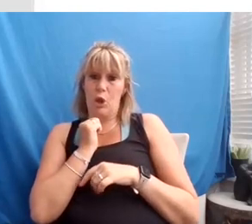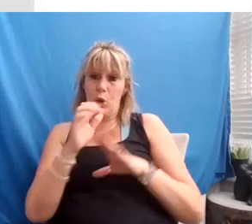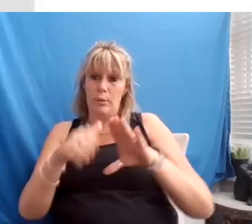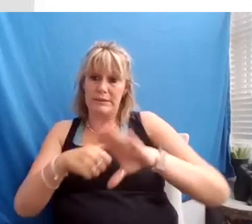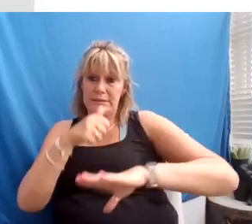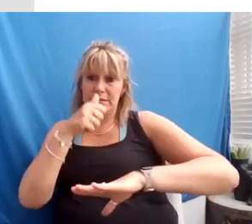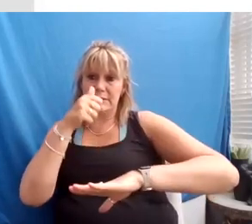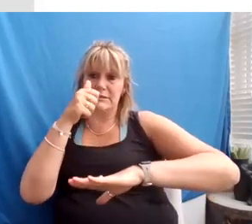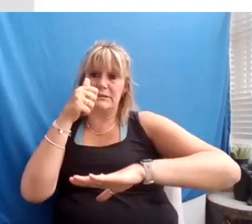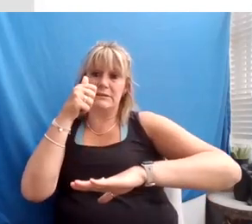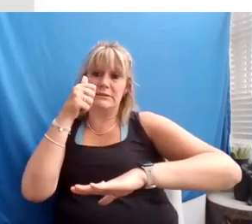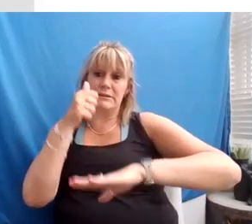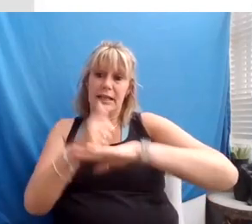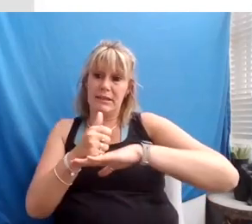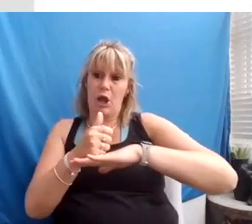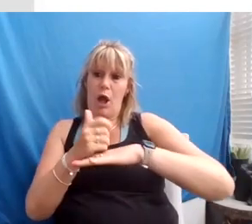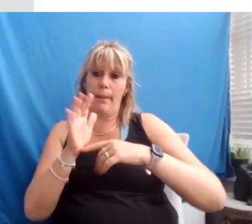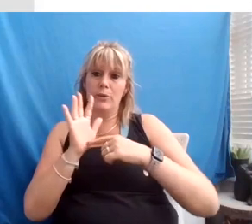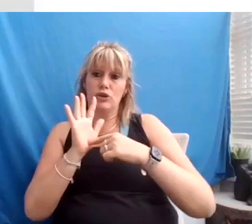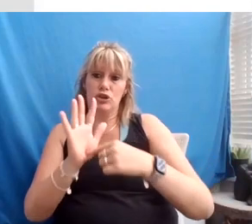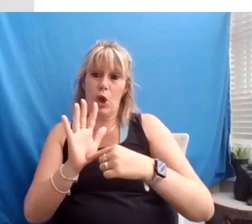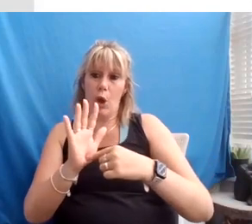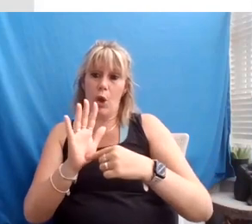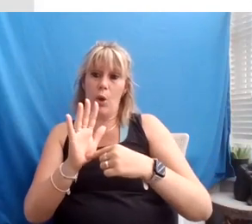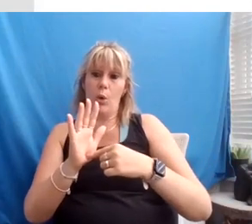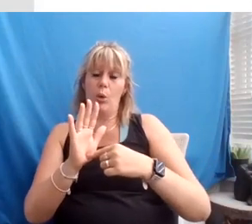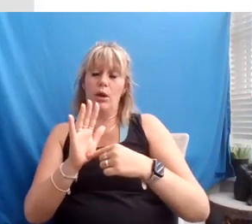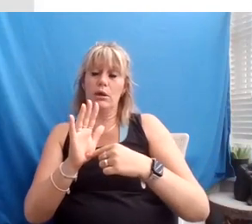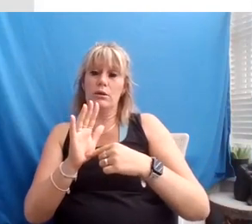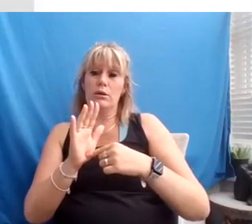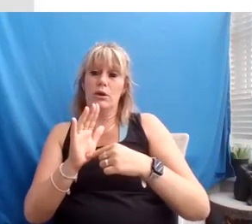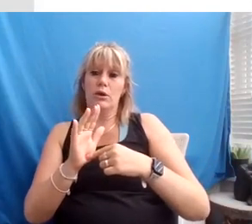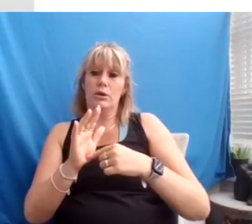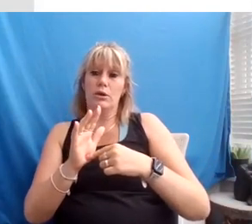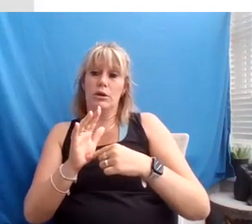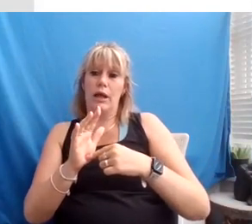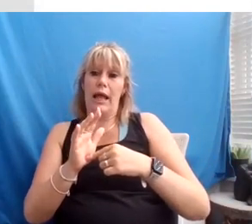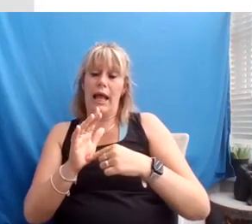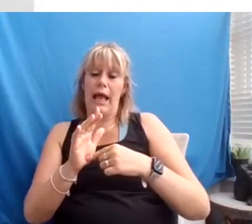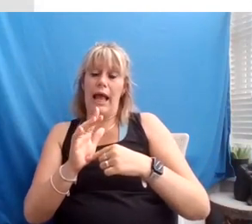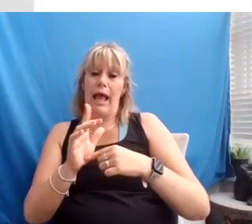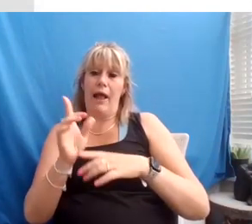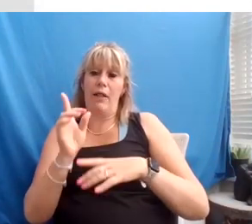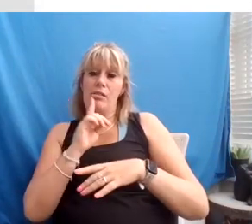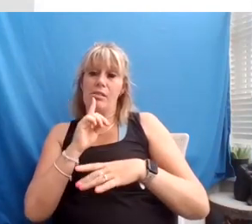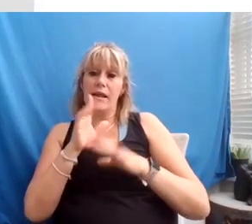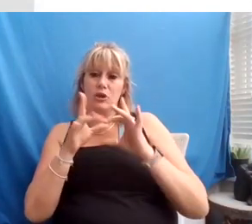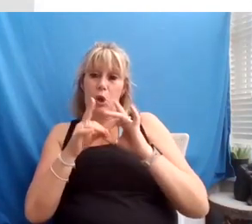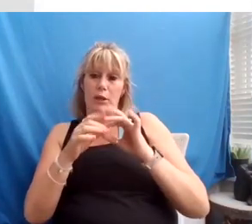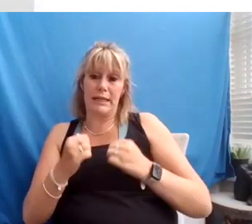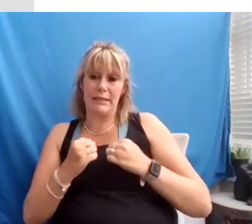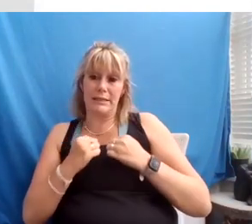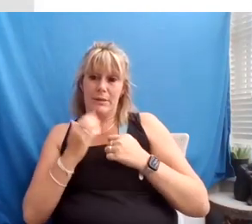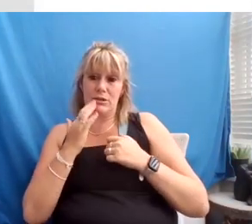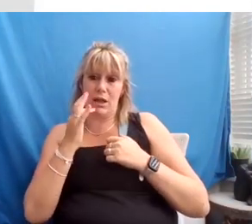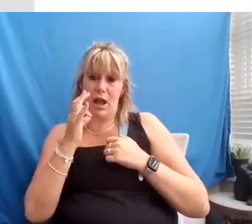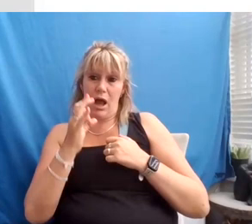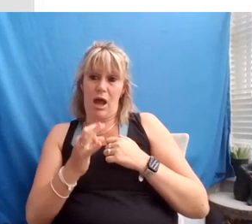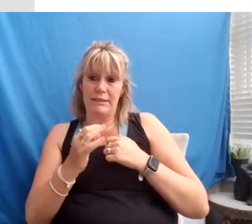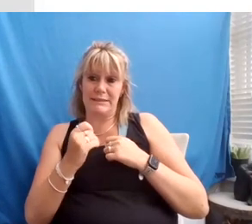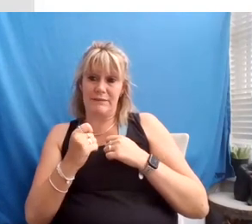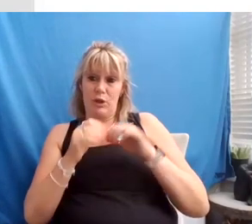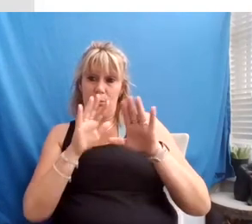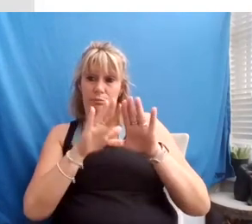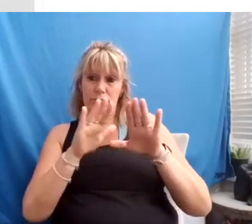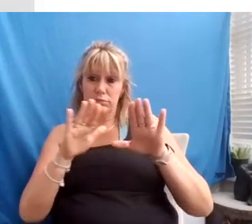Radical Art in the 80s at Rochdale Art Gallery. And she contacted me. So the piece was installed again